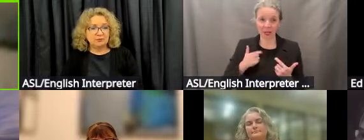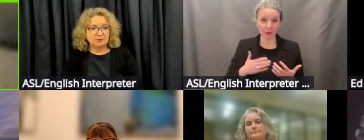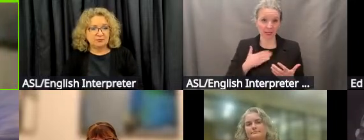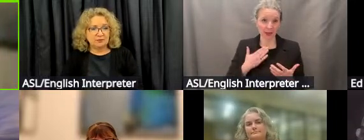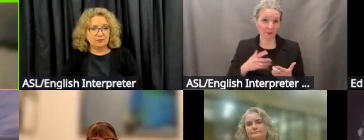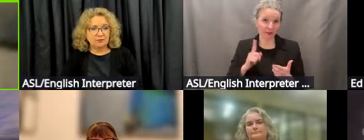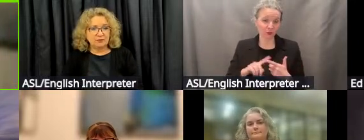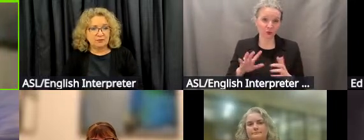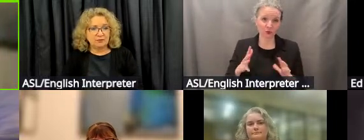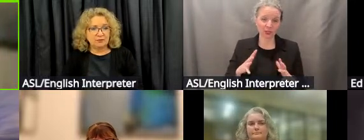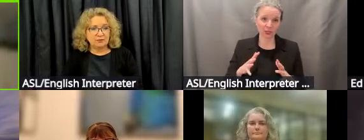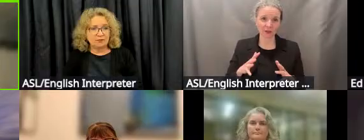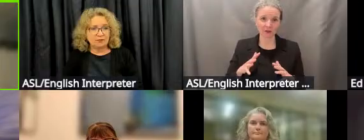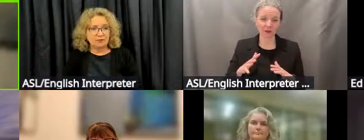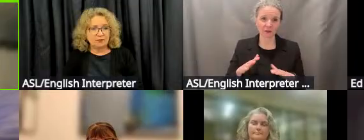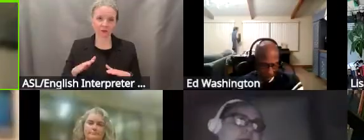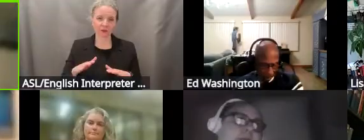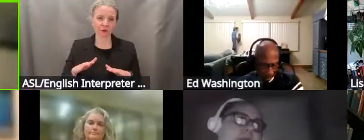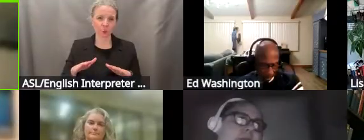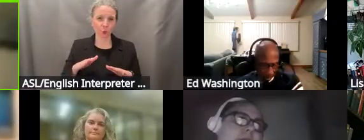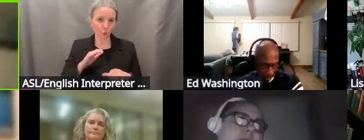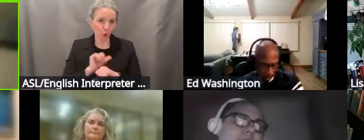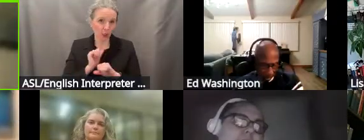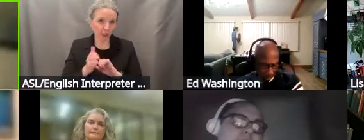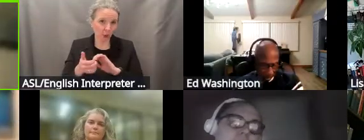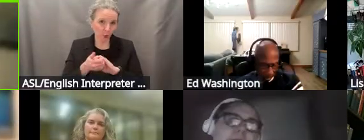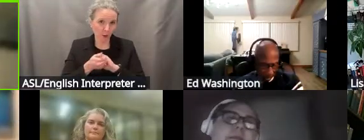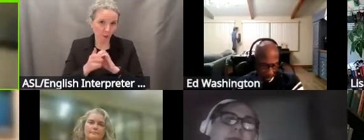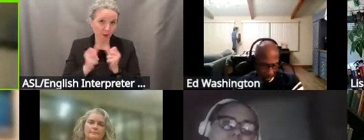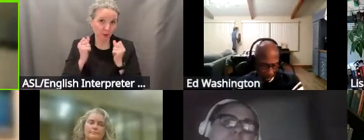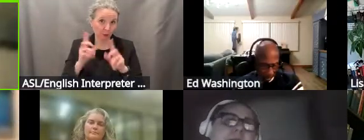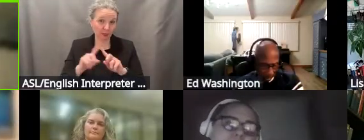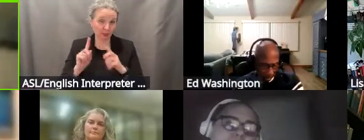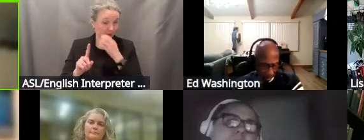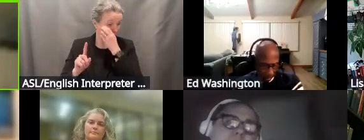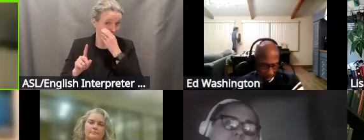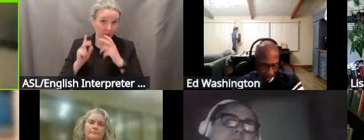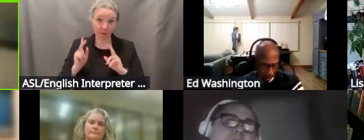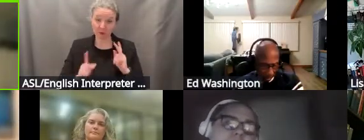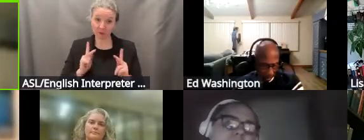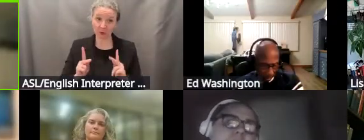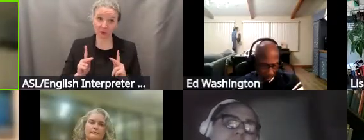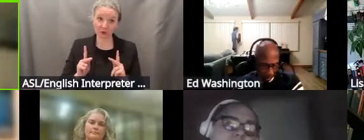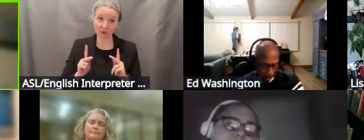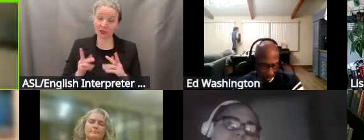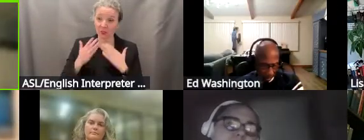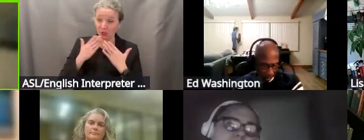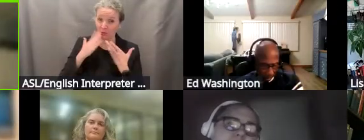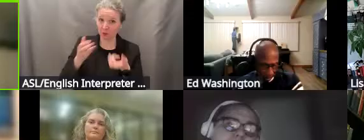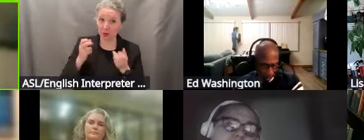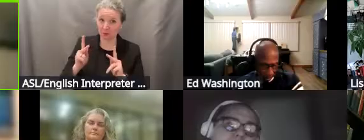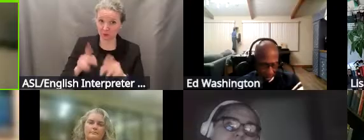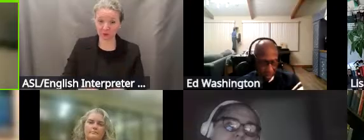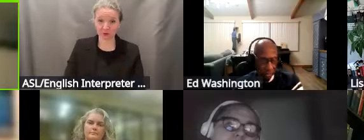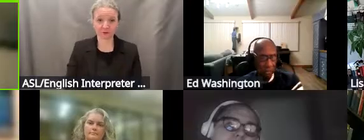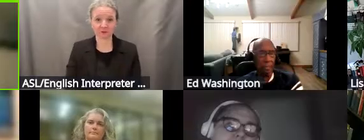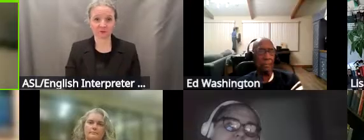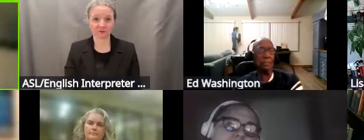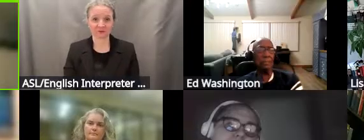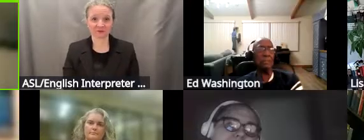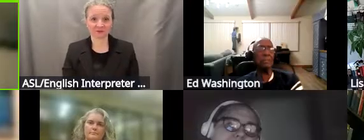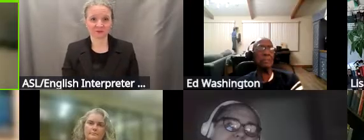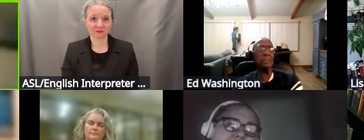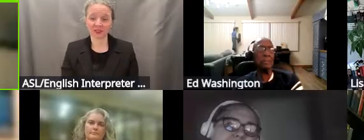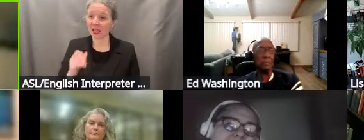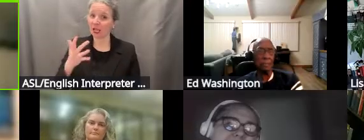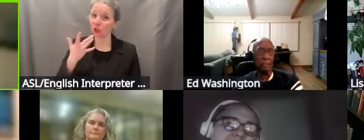kind of like work in cooperation with so many different people. Thanks for the opportunity. And